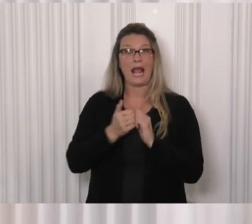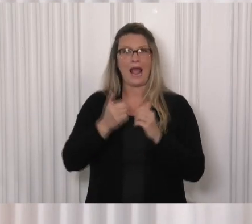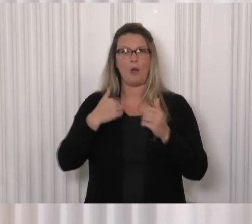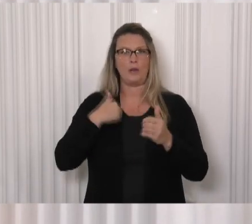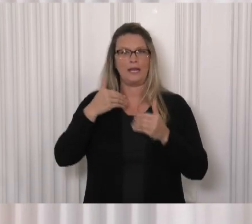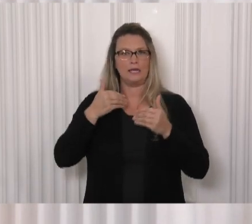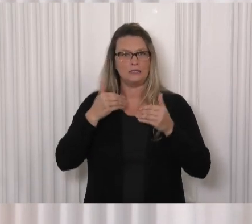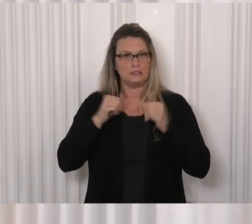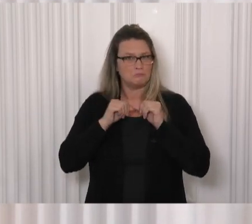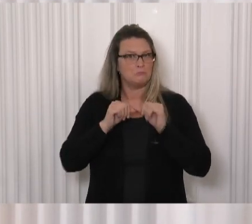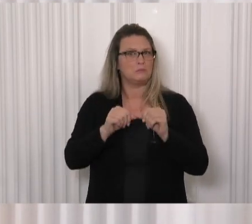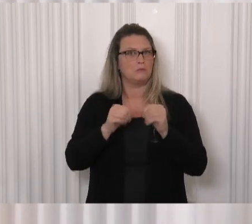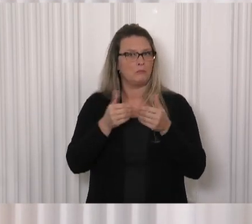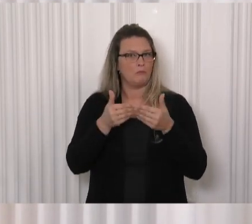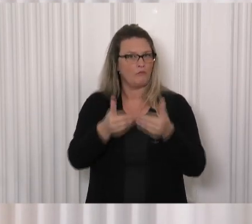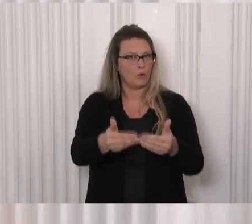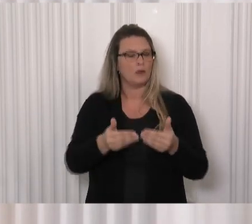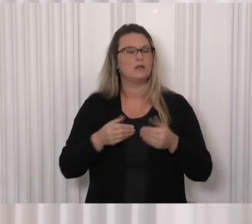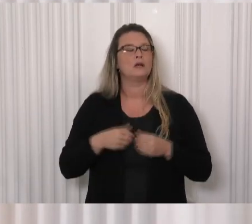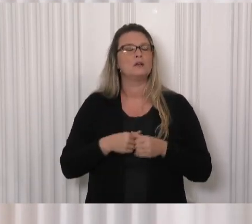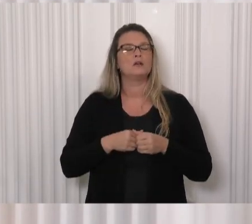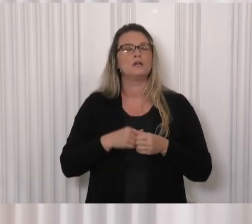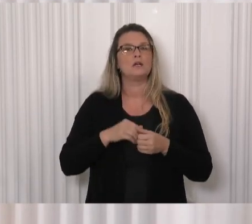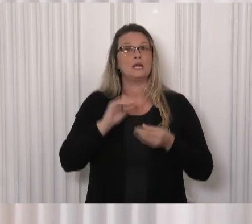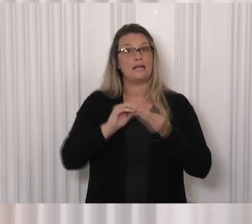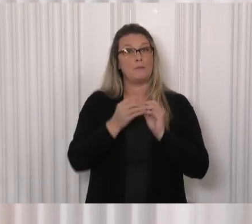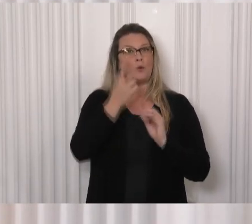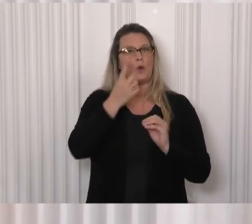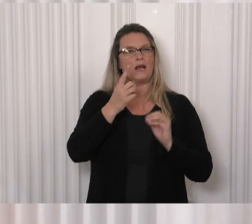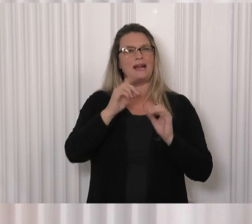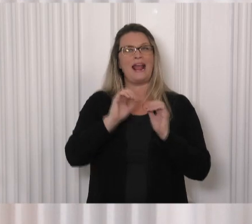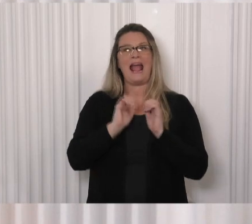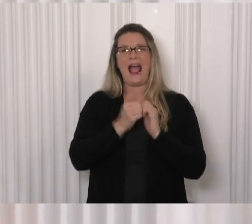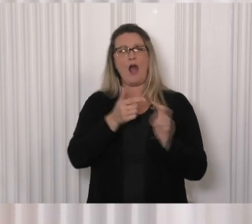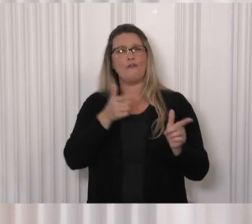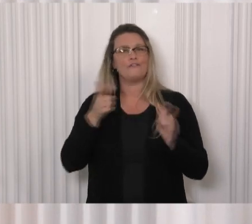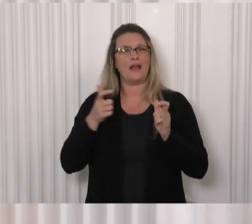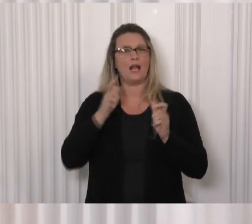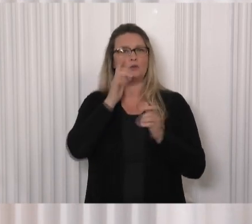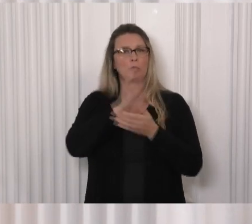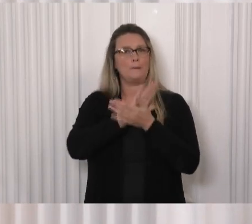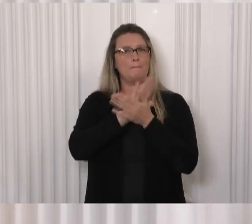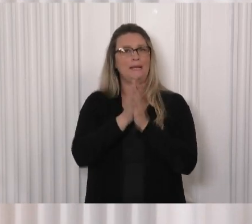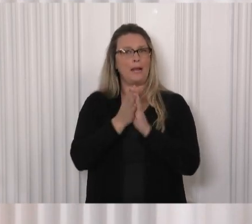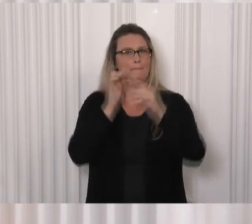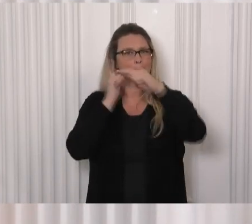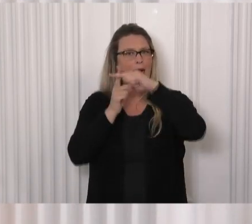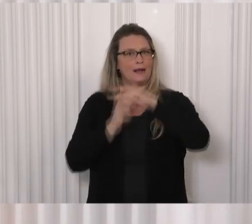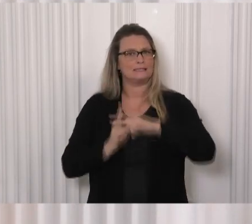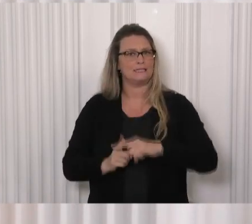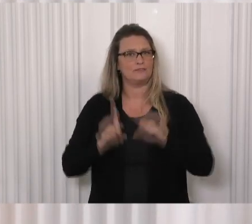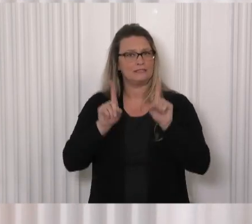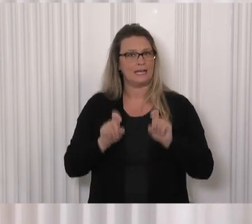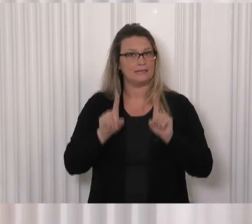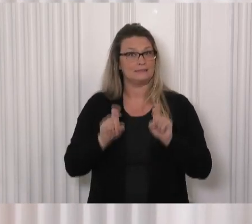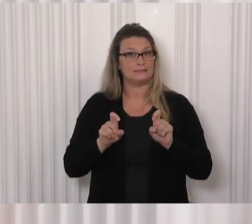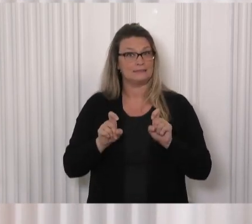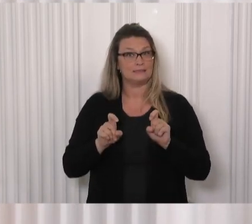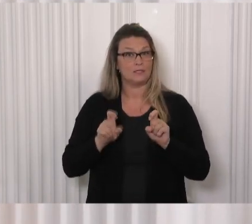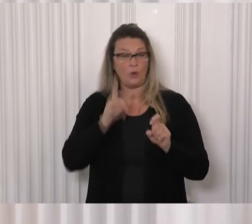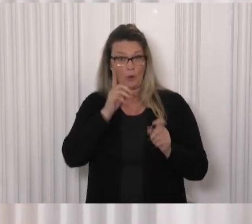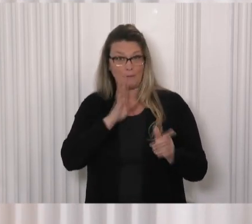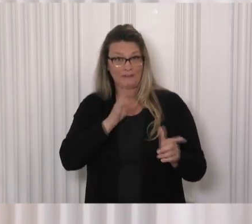move were, number one, the rate of positive tests related to the total number of tests that we did for